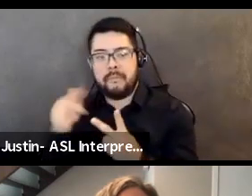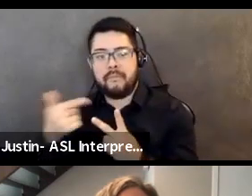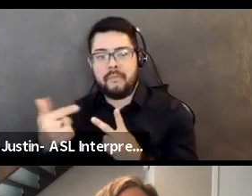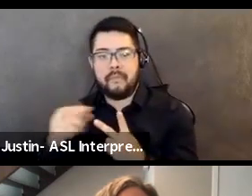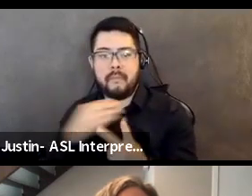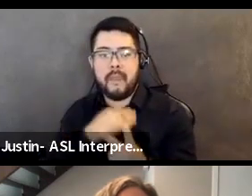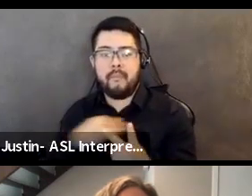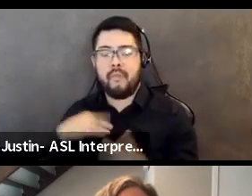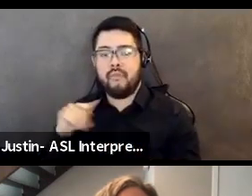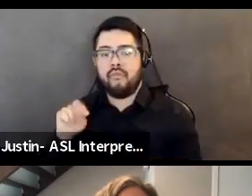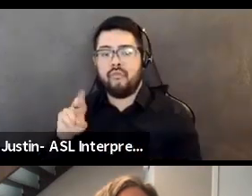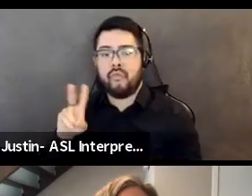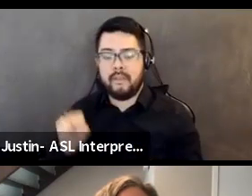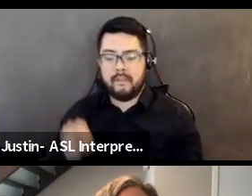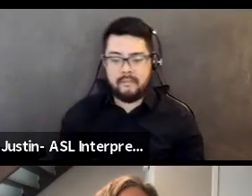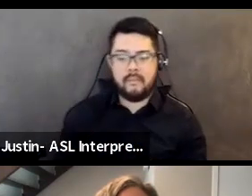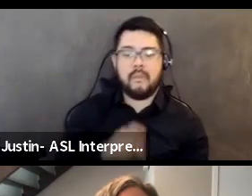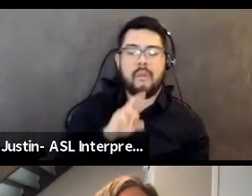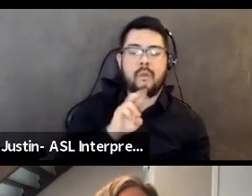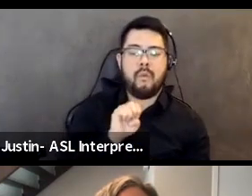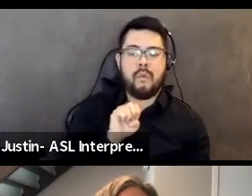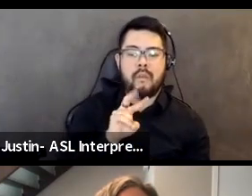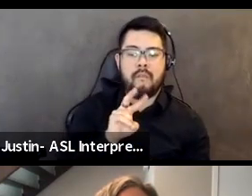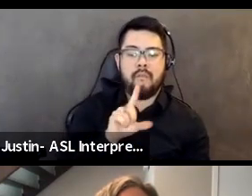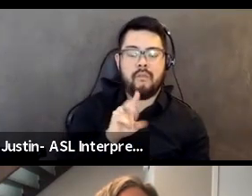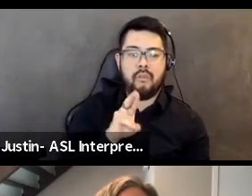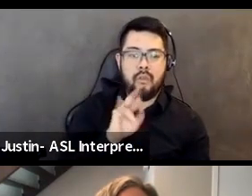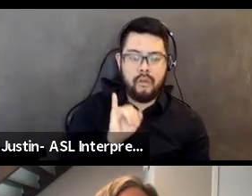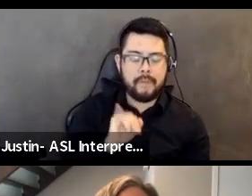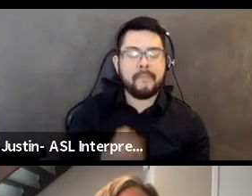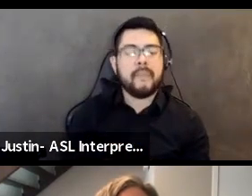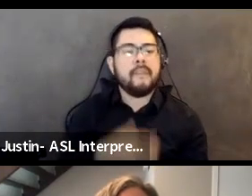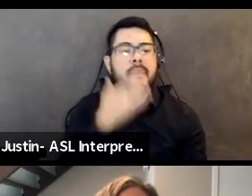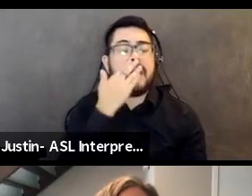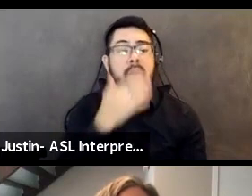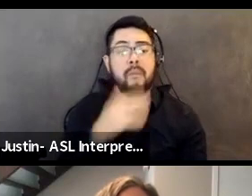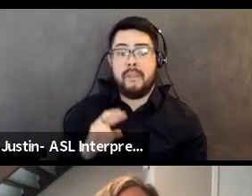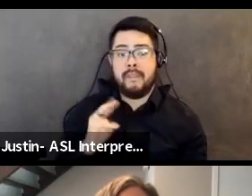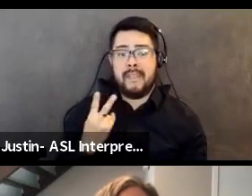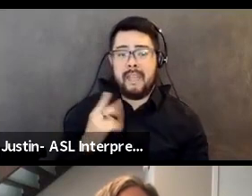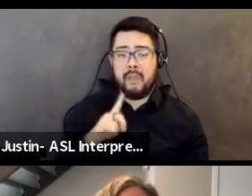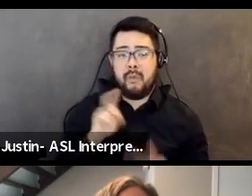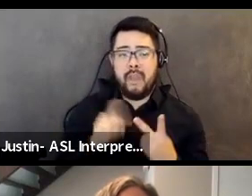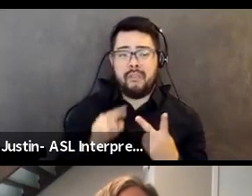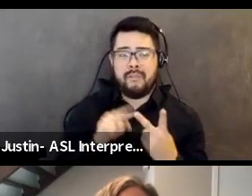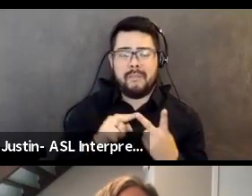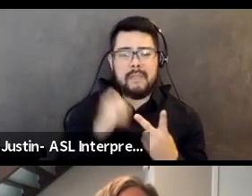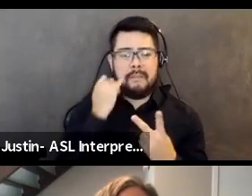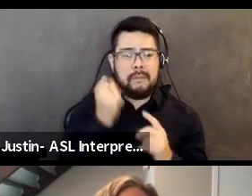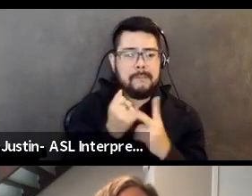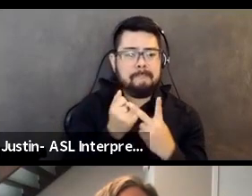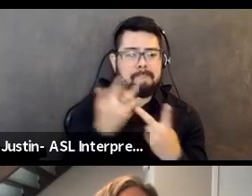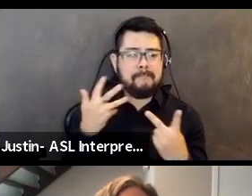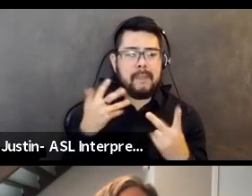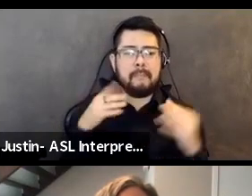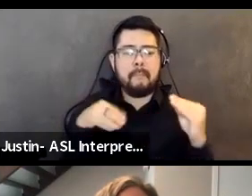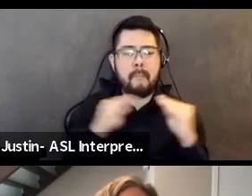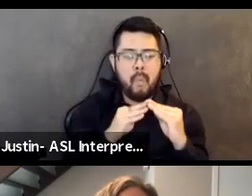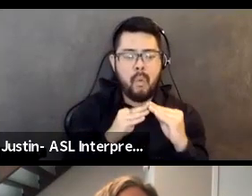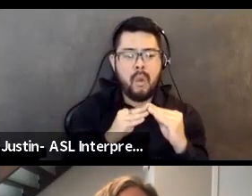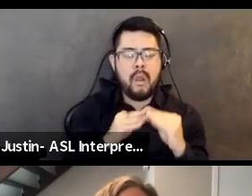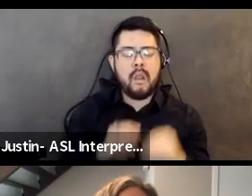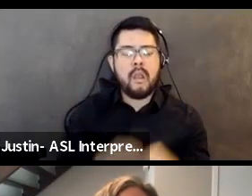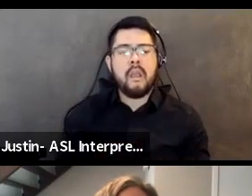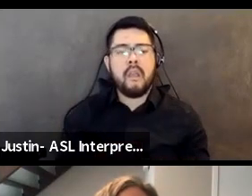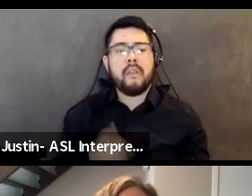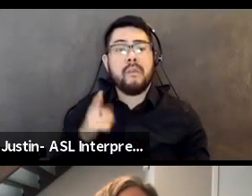thank you um the the second question is really if you could unpack a little more um you mentioned that